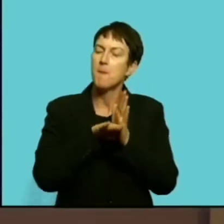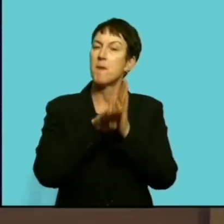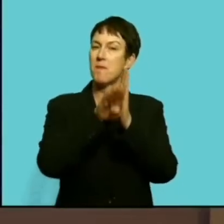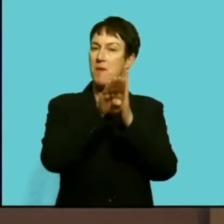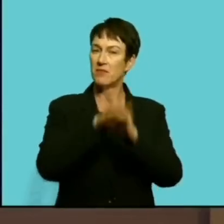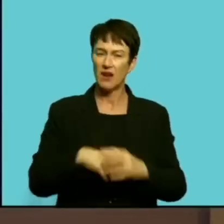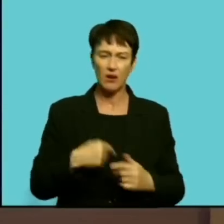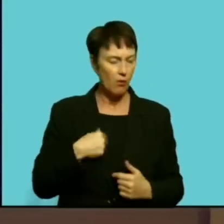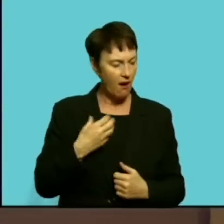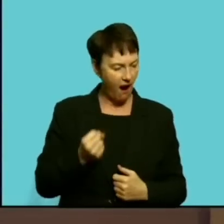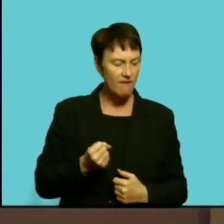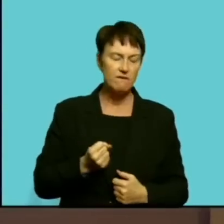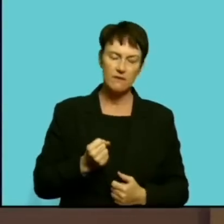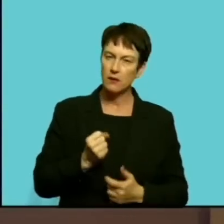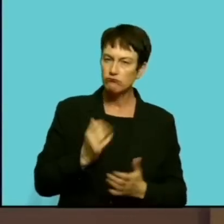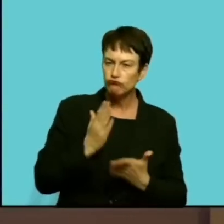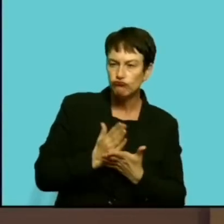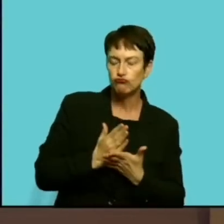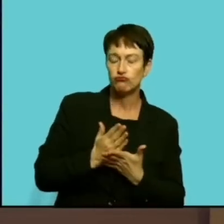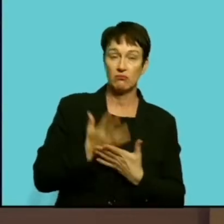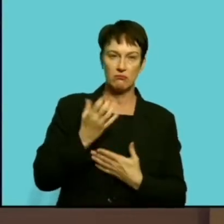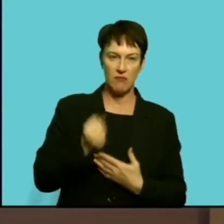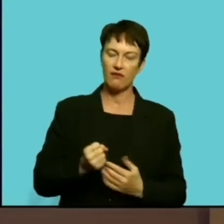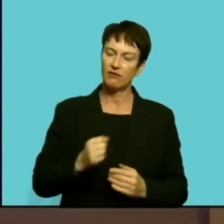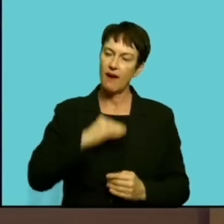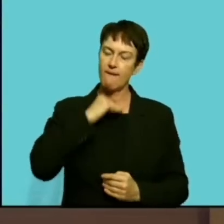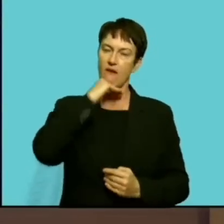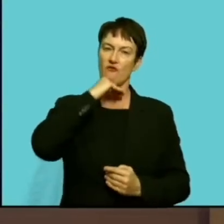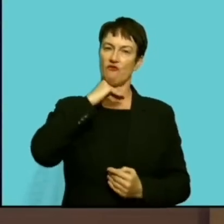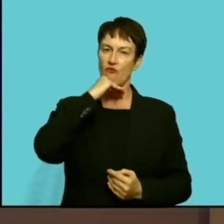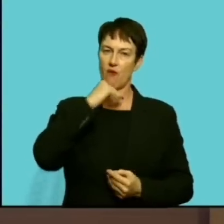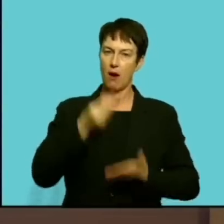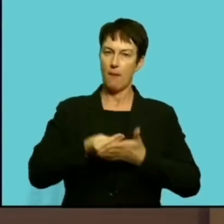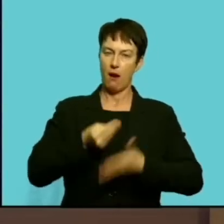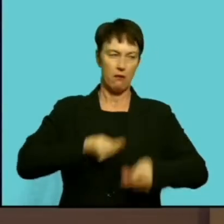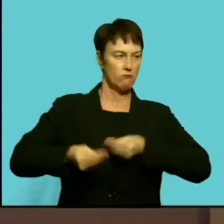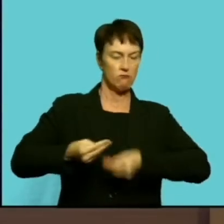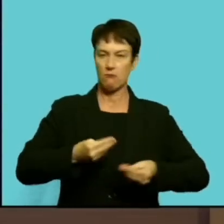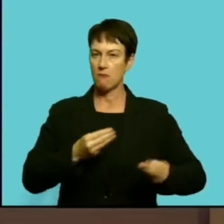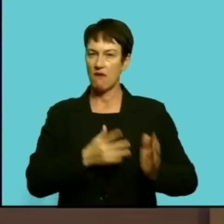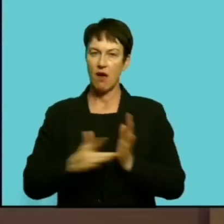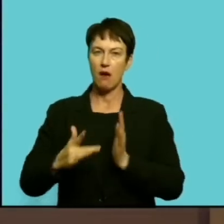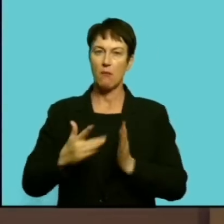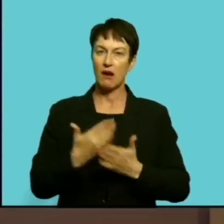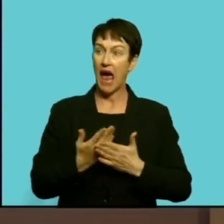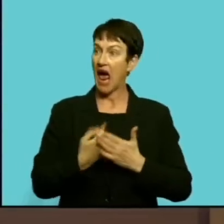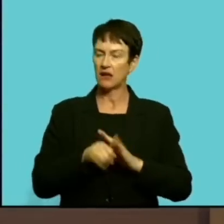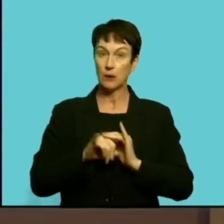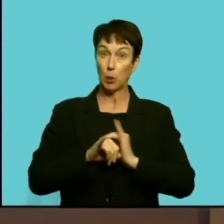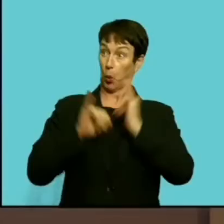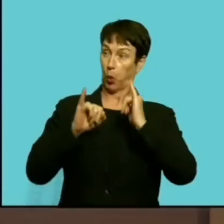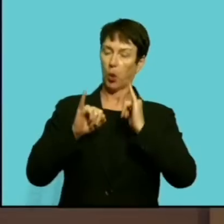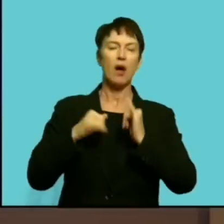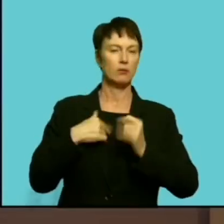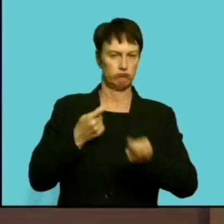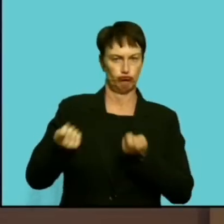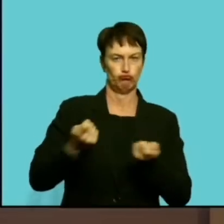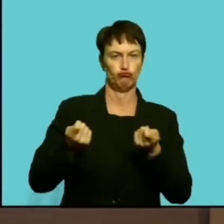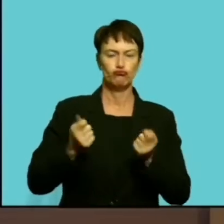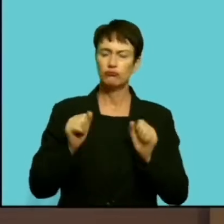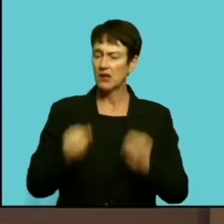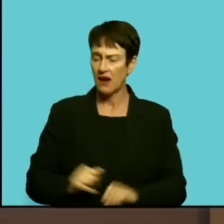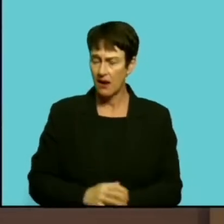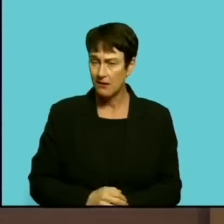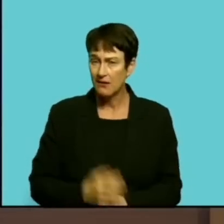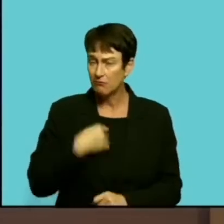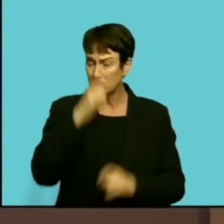in domestic markets and will continue to closely monitor funding markets for stress. Better anchored expectations